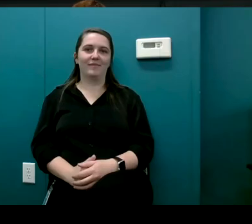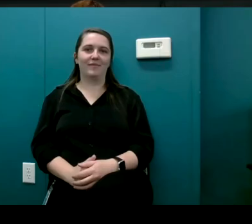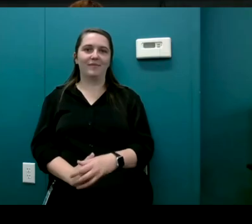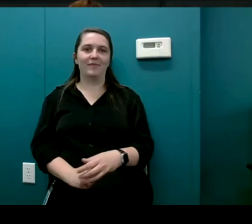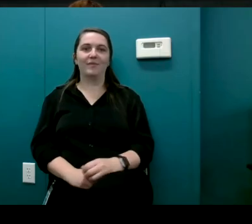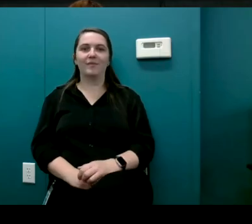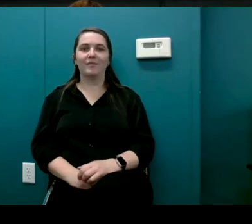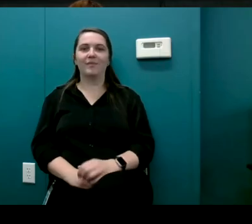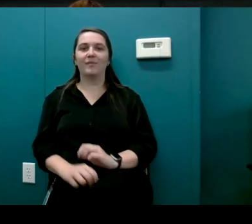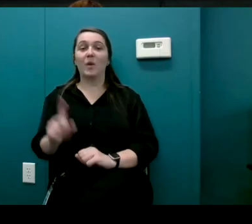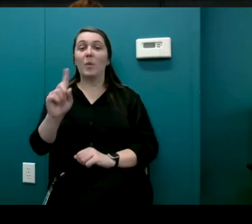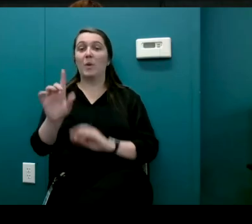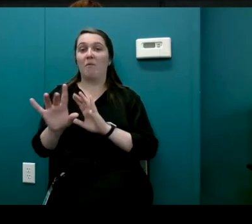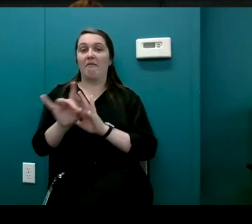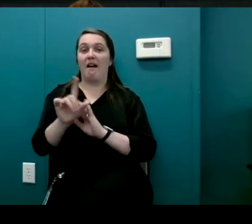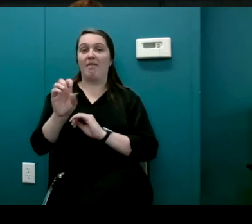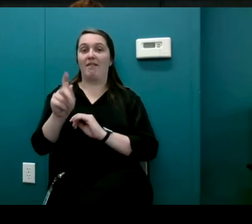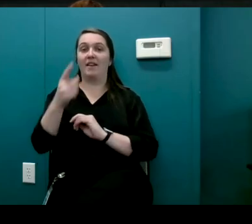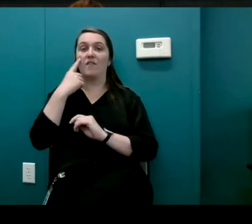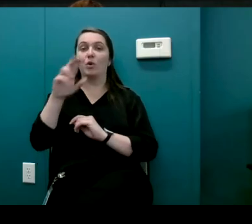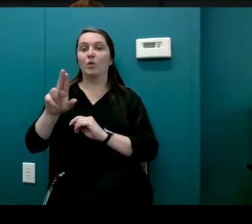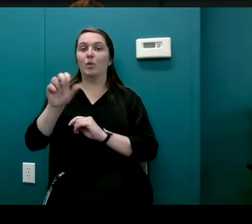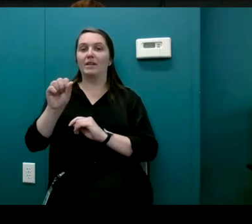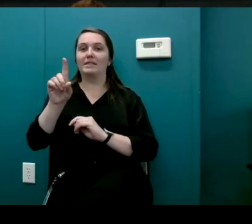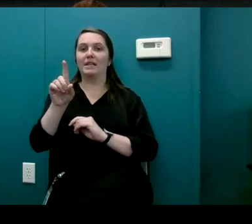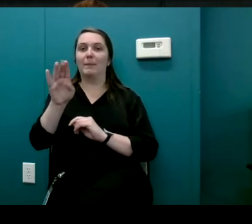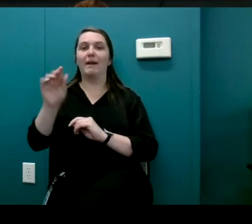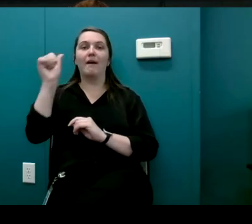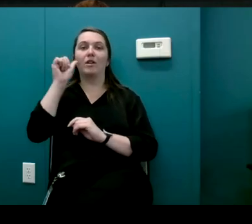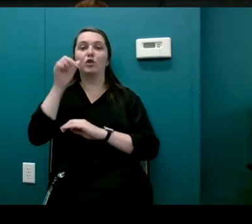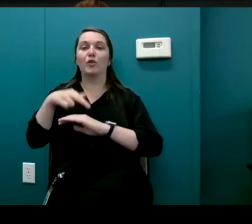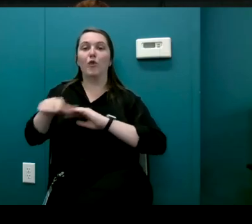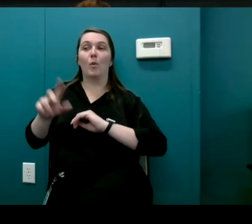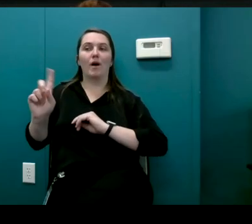Okay. Where would you find a link for the USDB audiology referral?